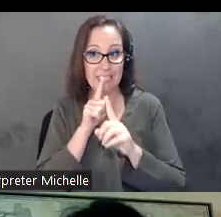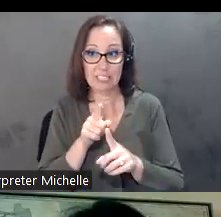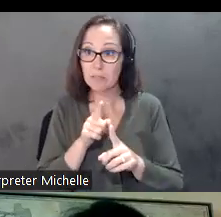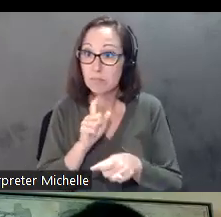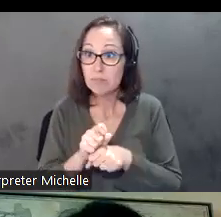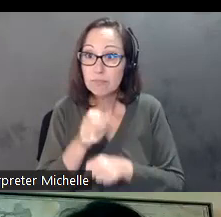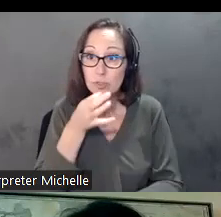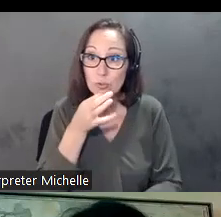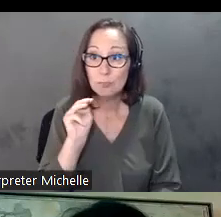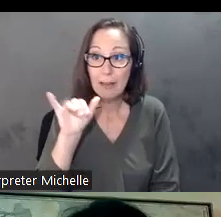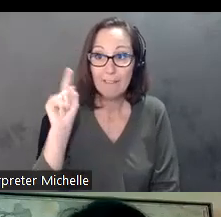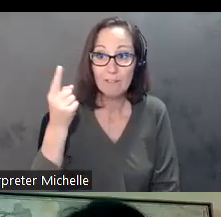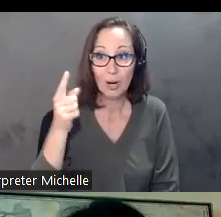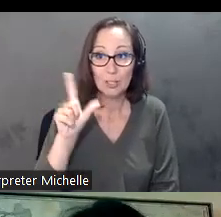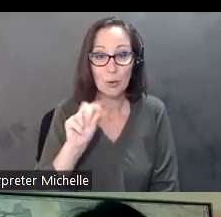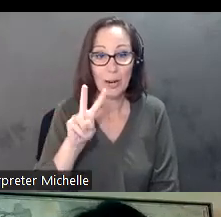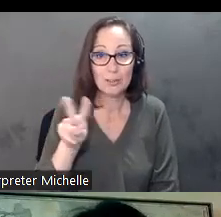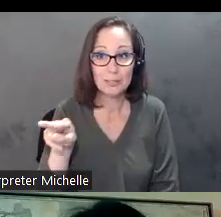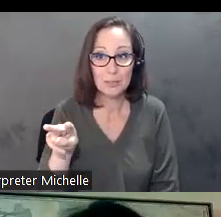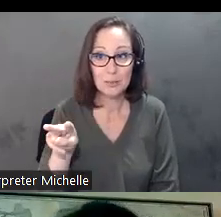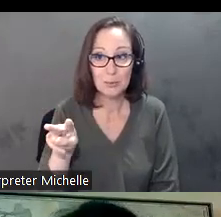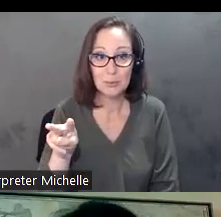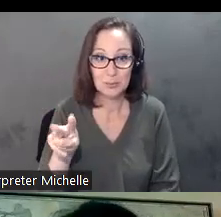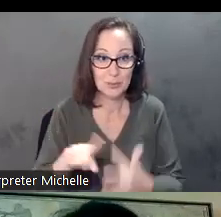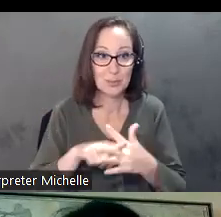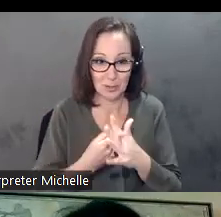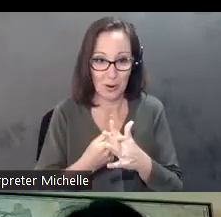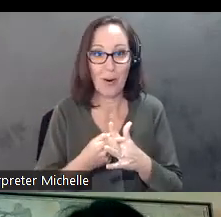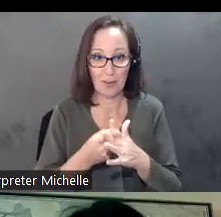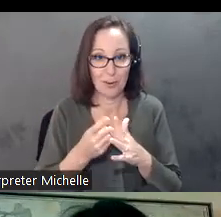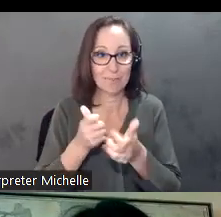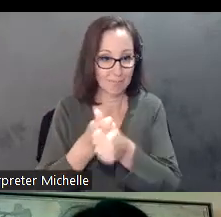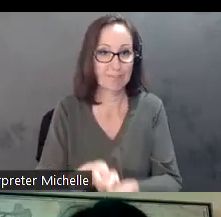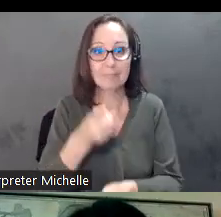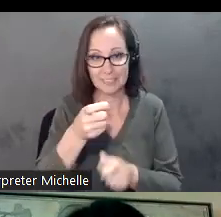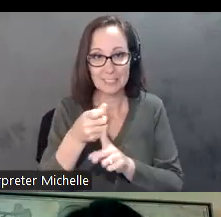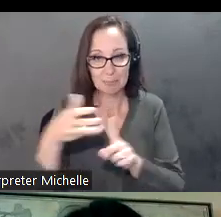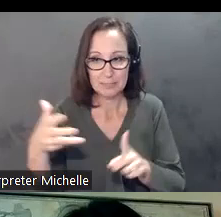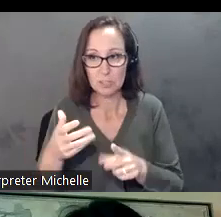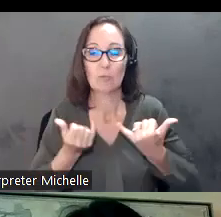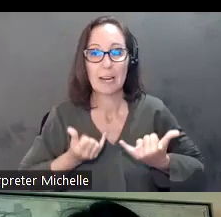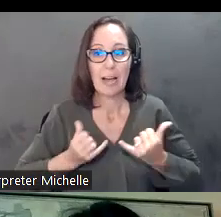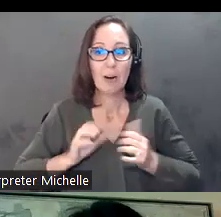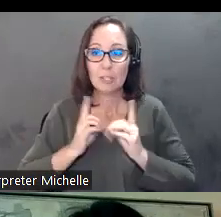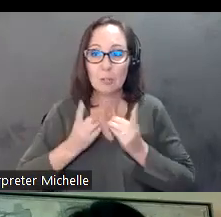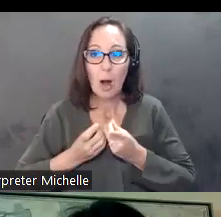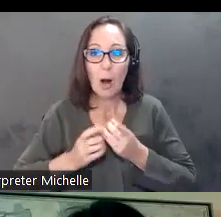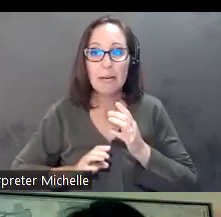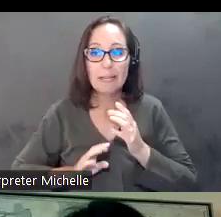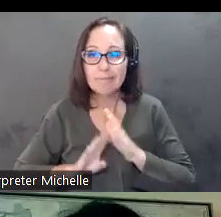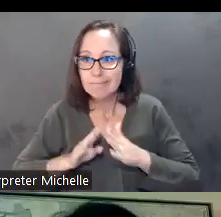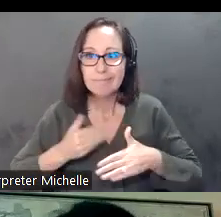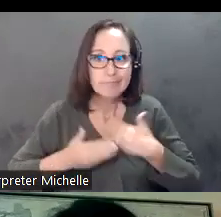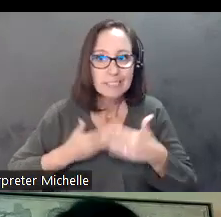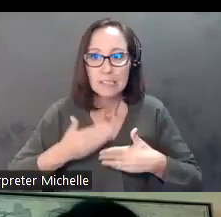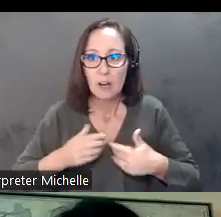days, May 1st of 22. So right now the department is working to ensure that we